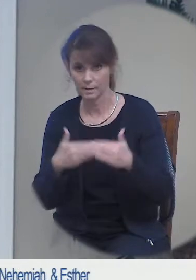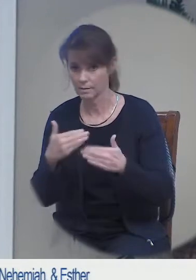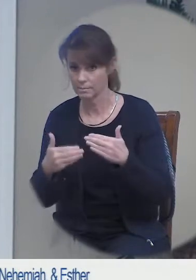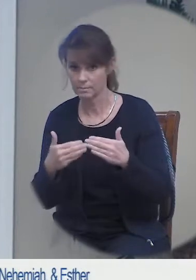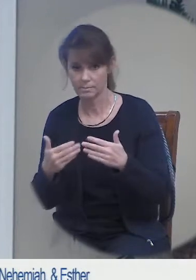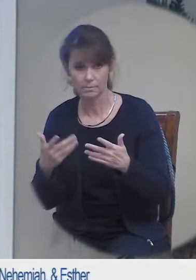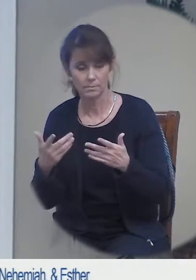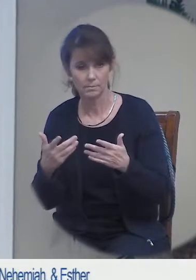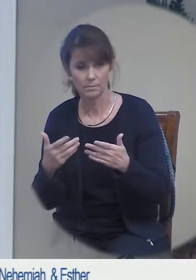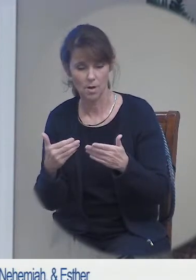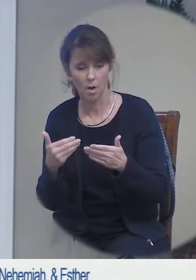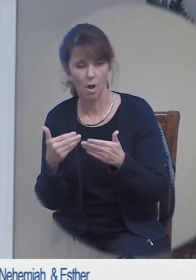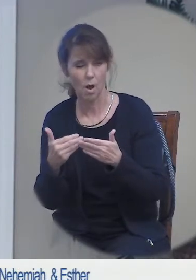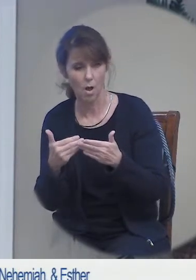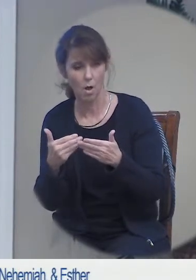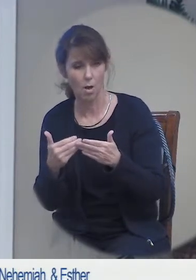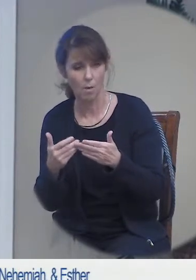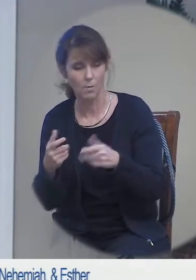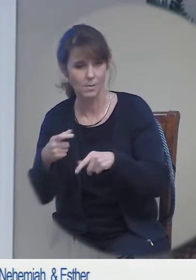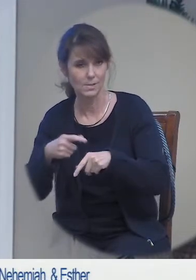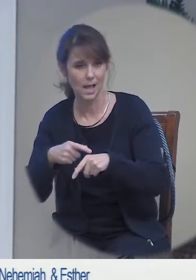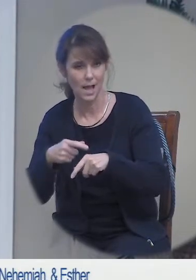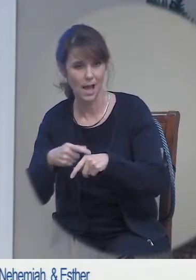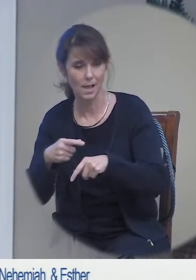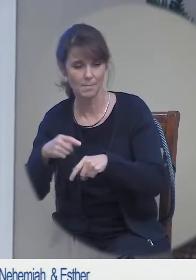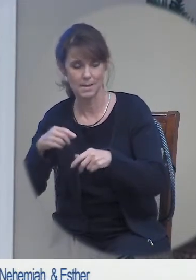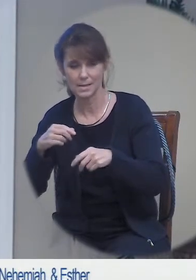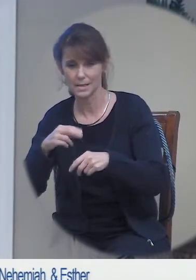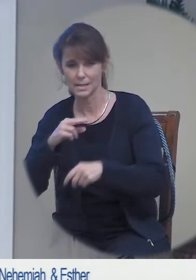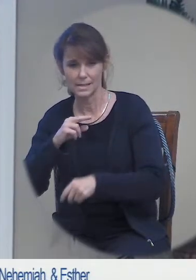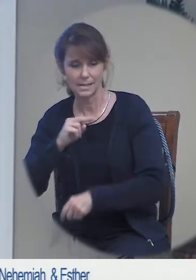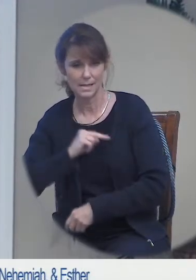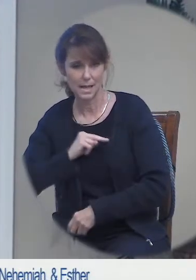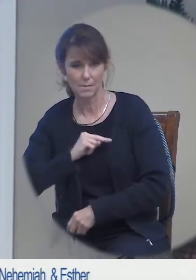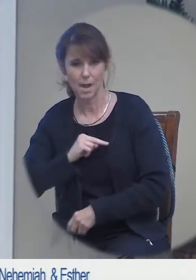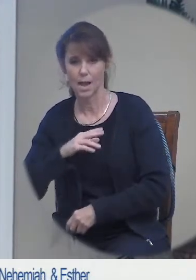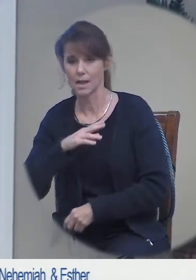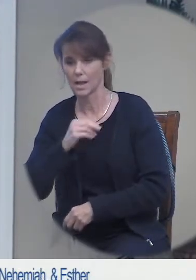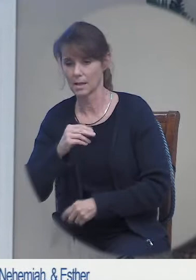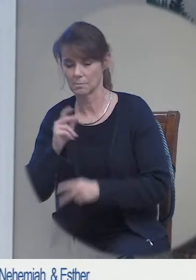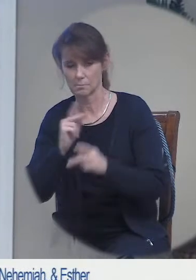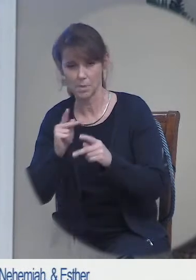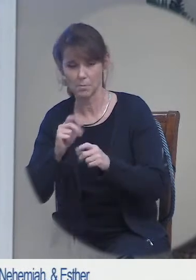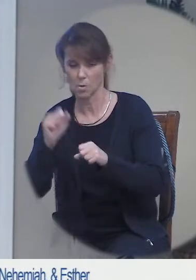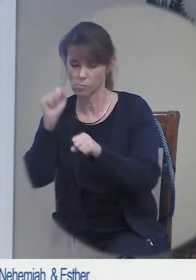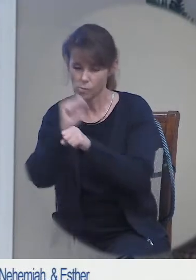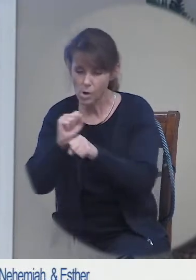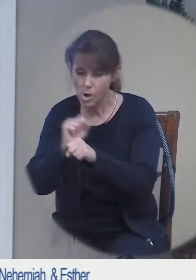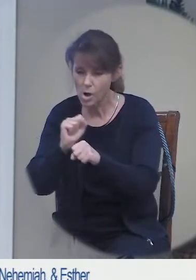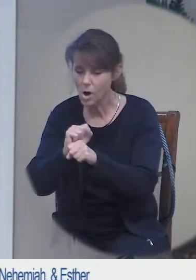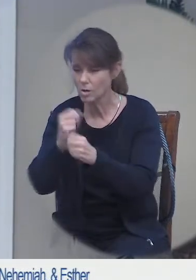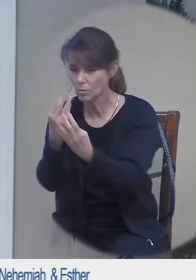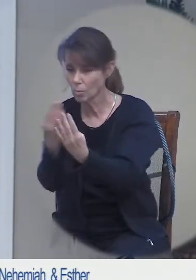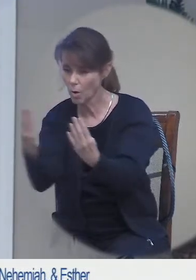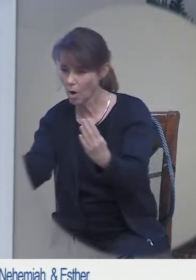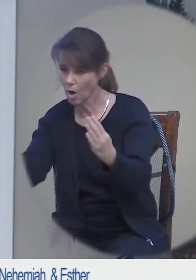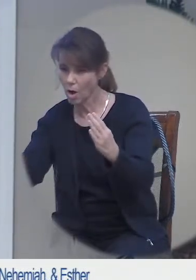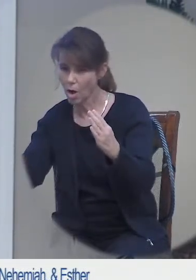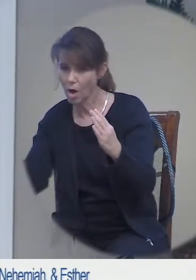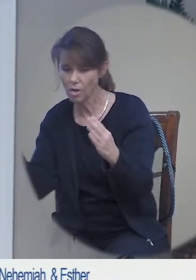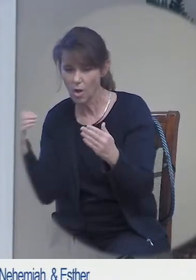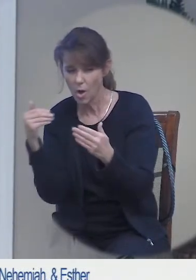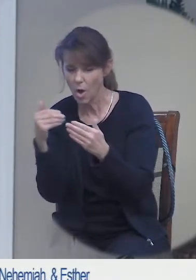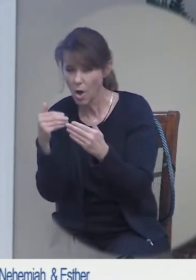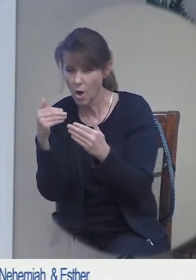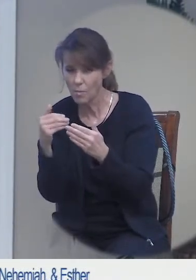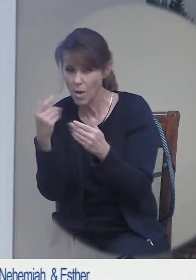Nehemiah and the people who are working on the wall have succeeded in their goal. Fact is, in verse 1 of chapter 6, it said